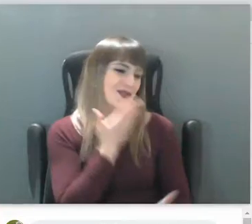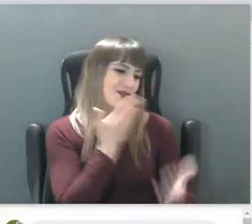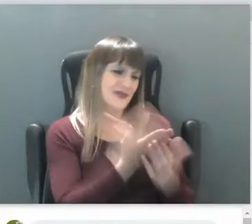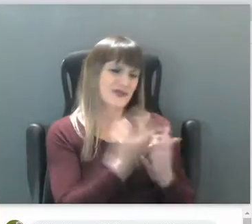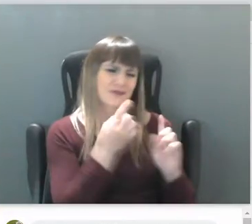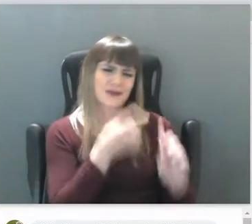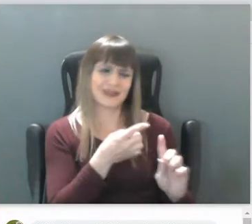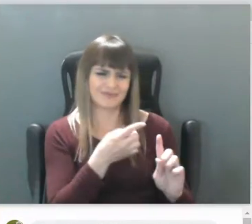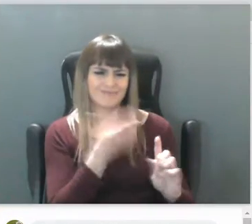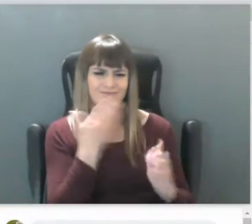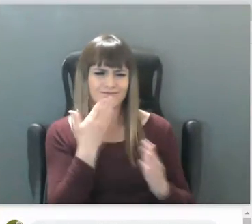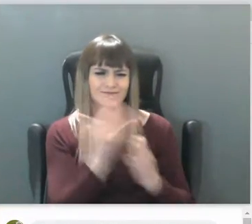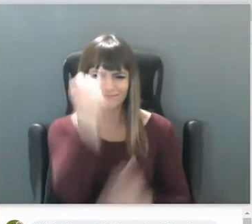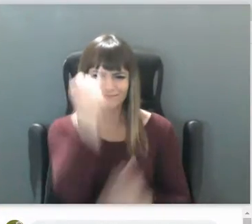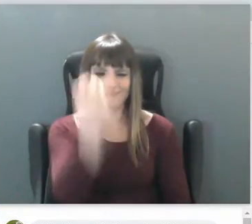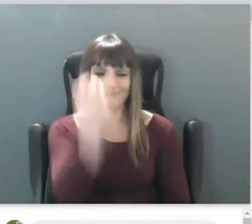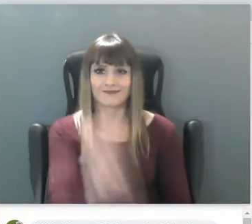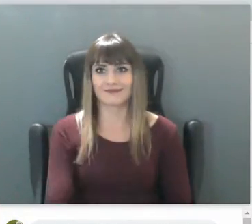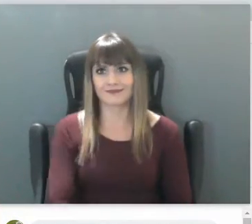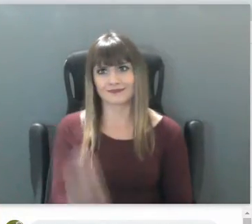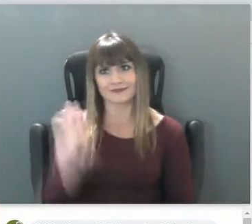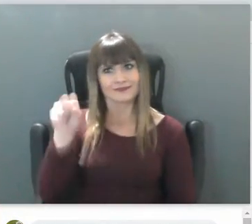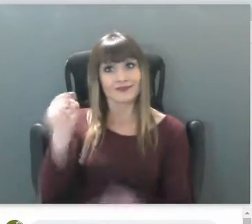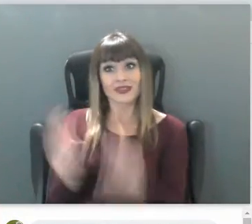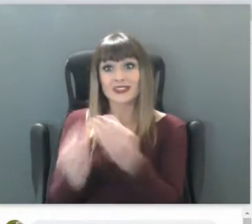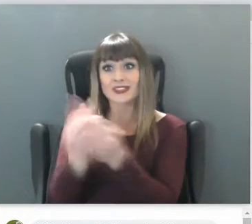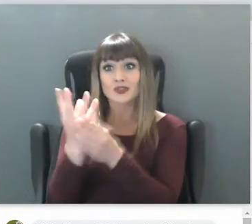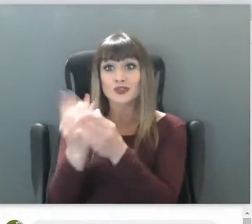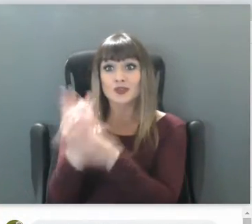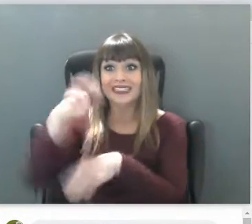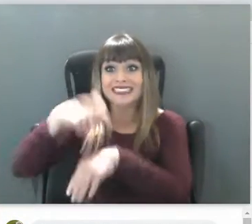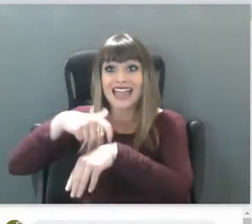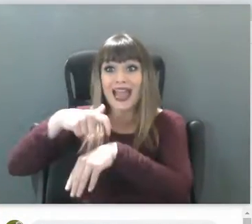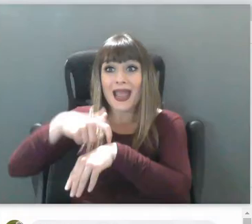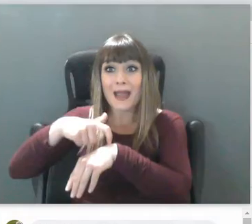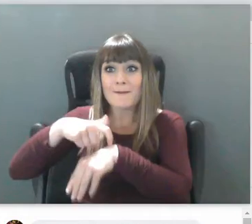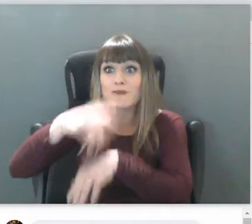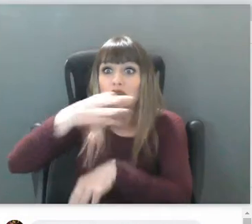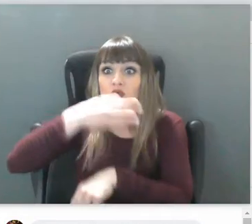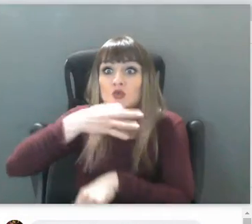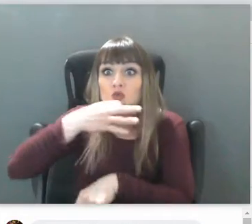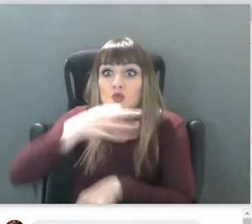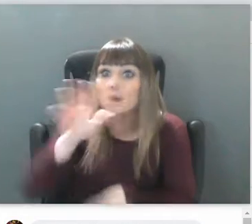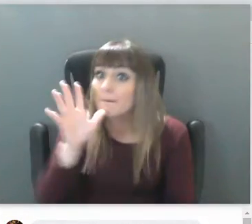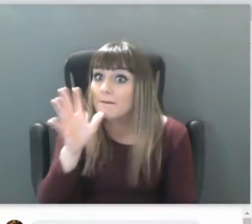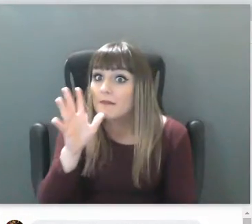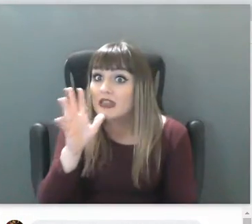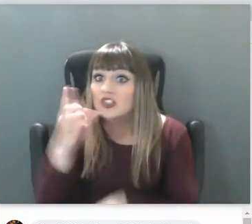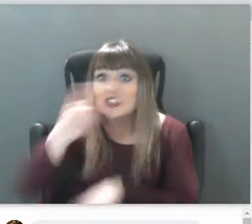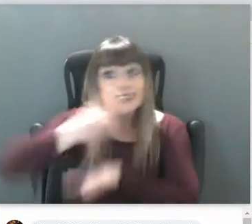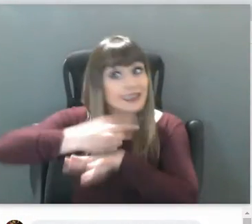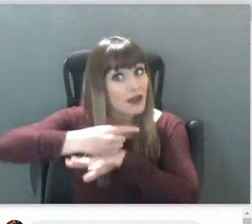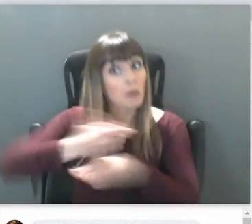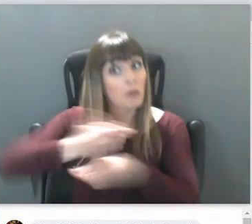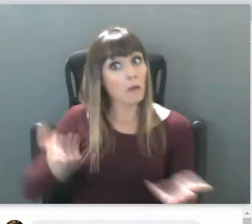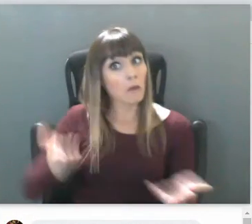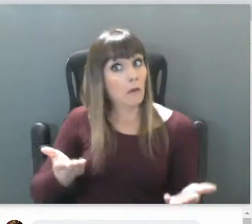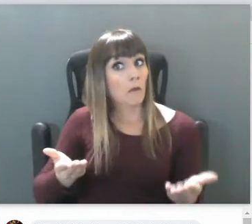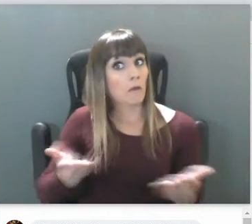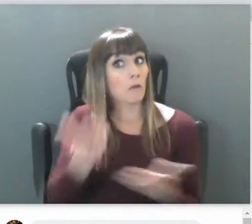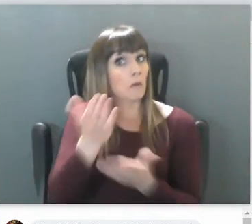way? Springtime, yes. And guess what's Yes. just around the corner, folks? Mother's Day. How about a some gosh.